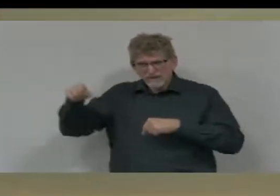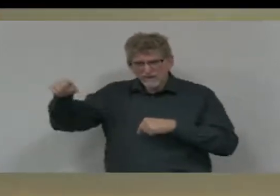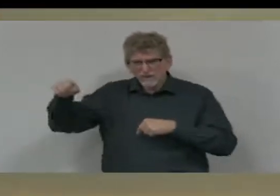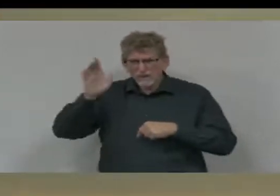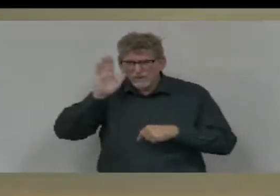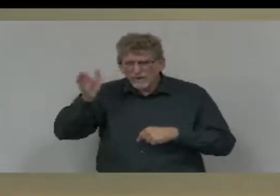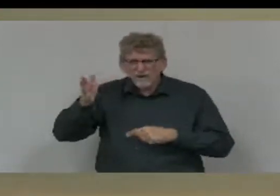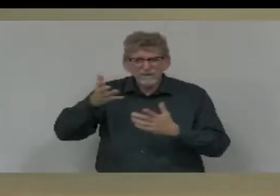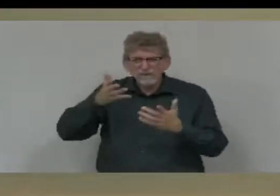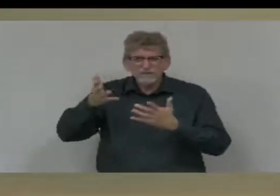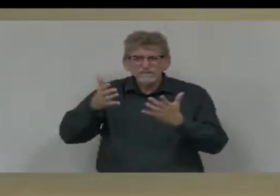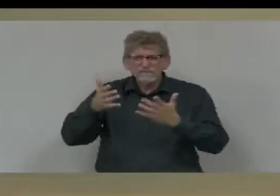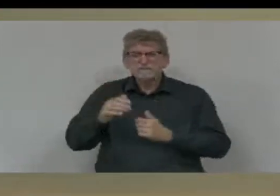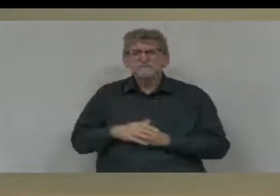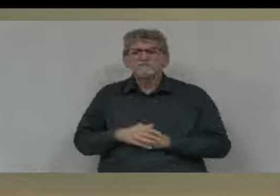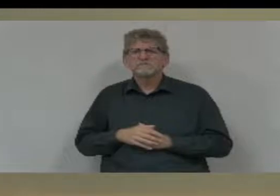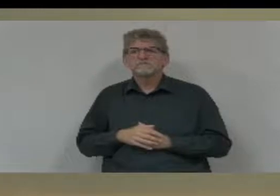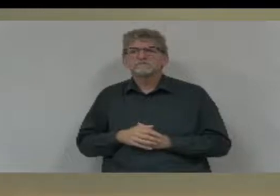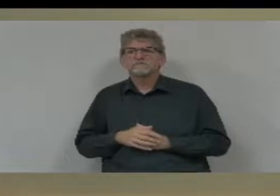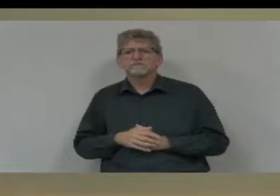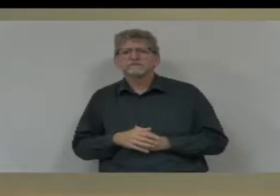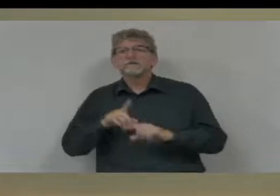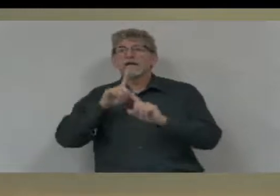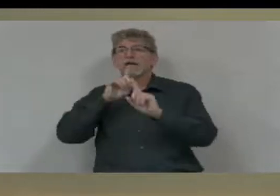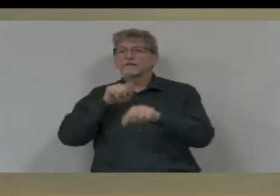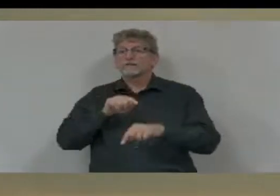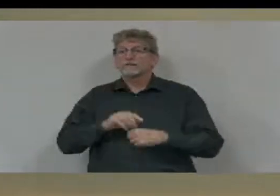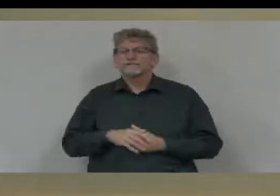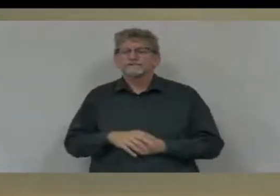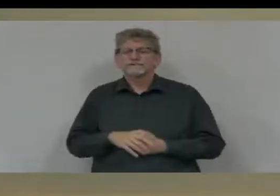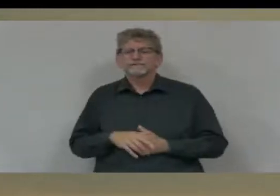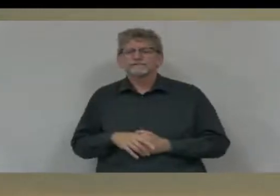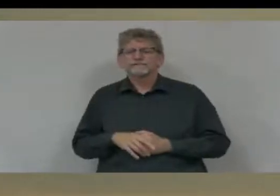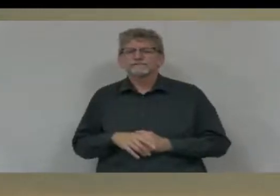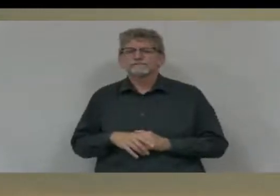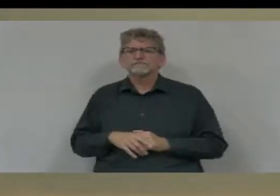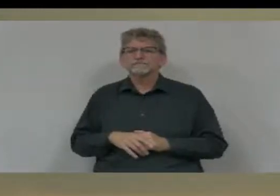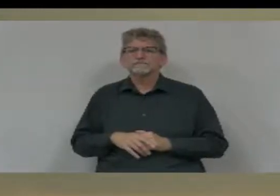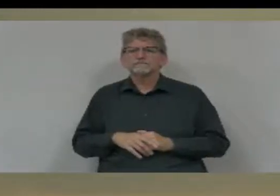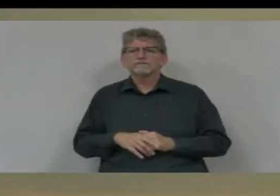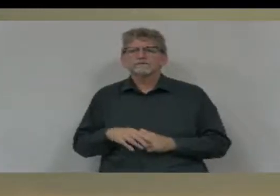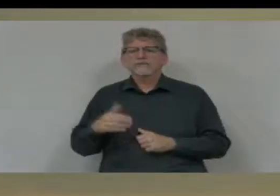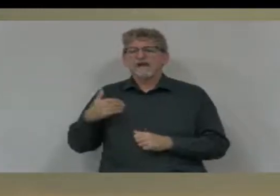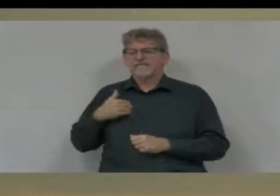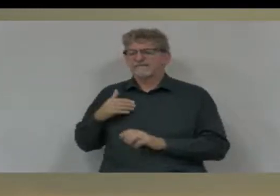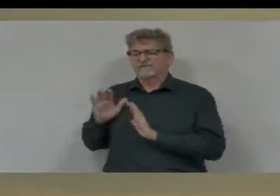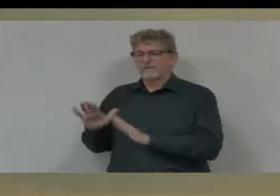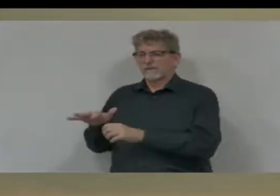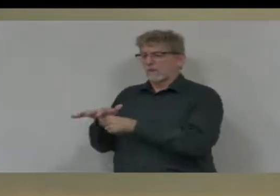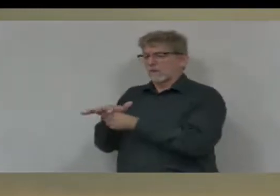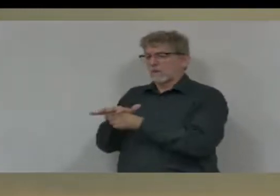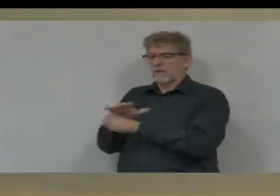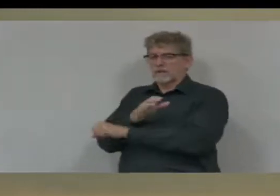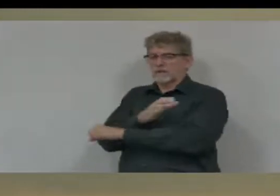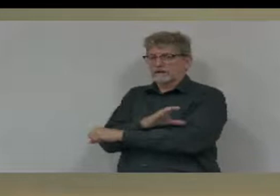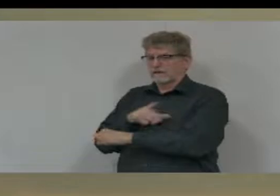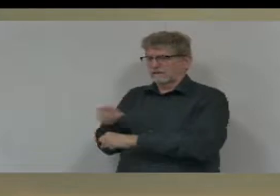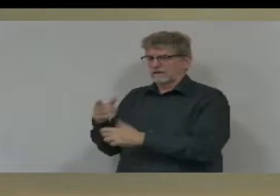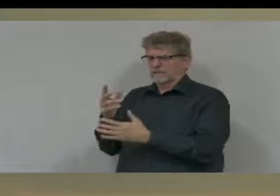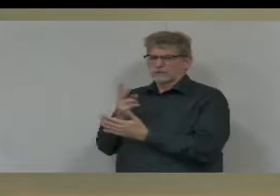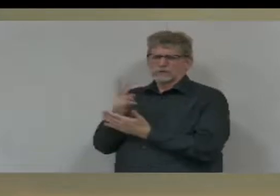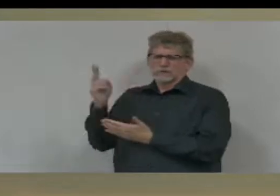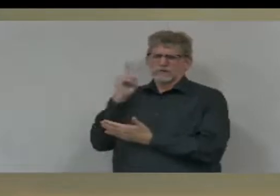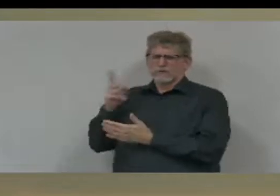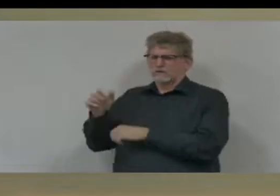Health did host a mass vaccination clinic here locally, I believe 2 weeks ago, for 2 or 3 days